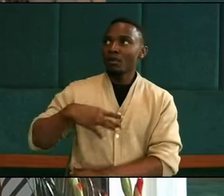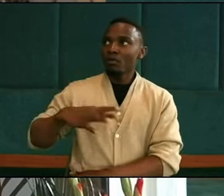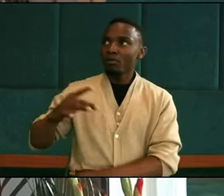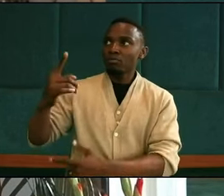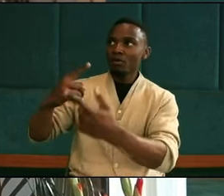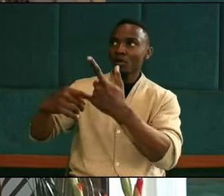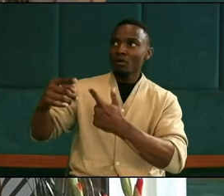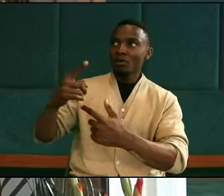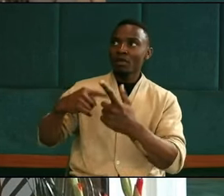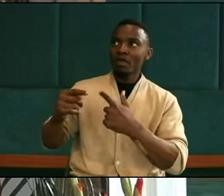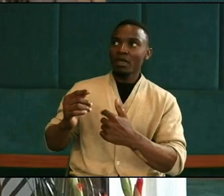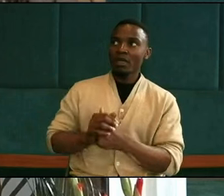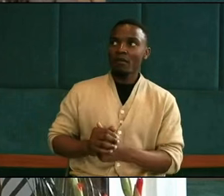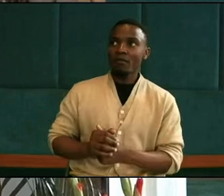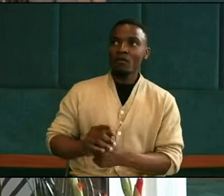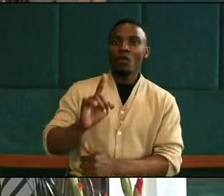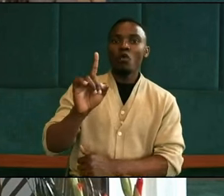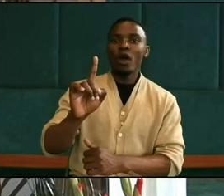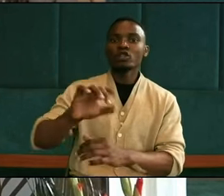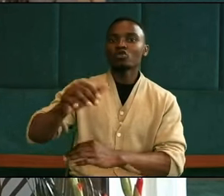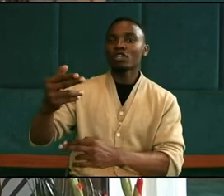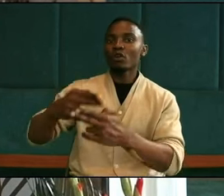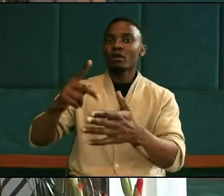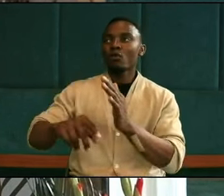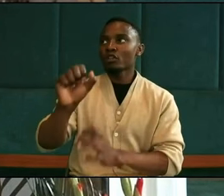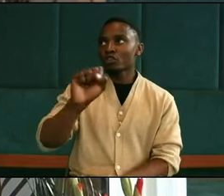the vicinity of Shaul, another towards Beth